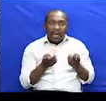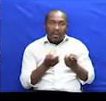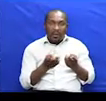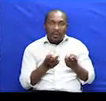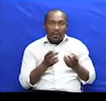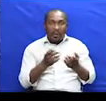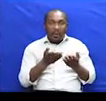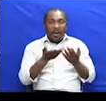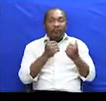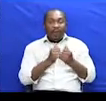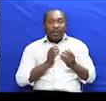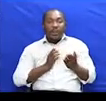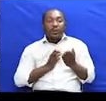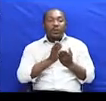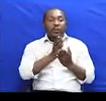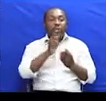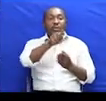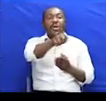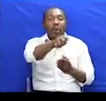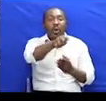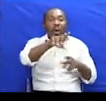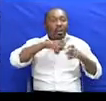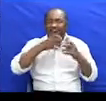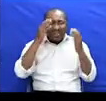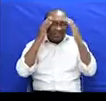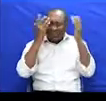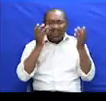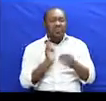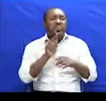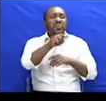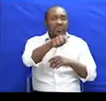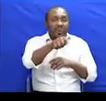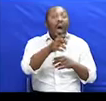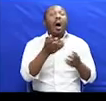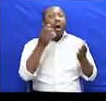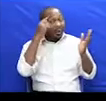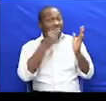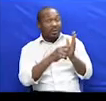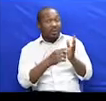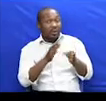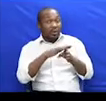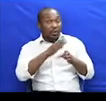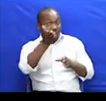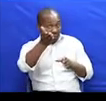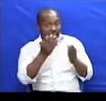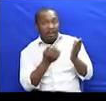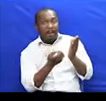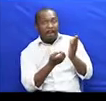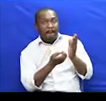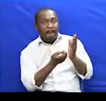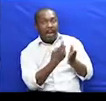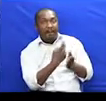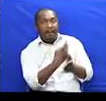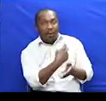to go somewhere, but you don't know how to reach there. You may use a map, or you can use